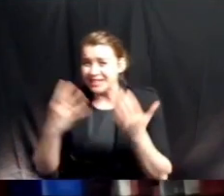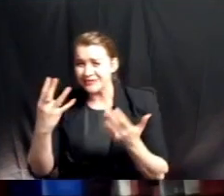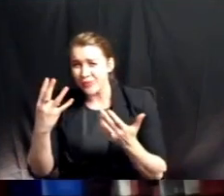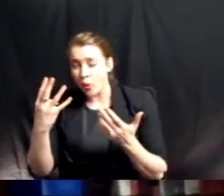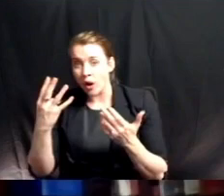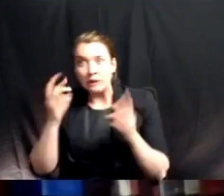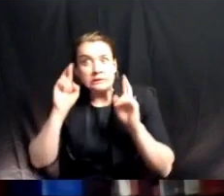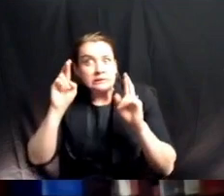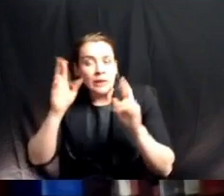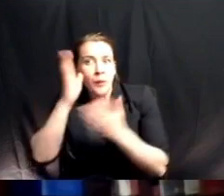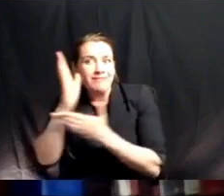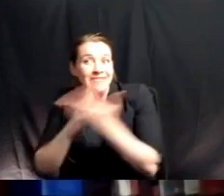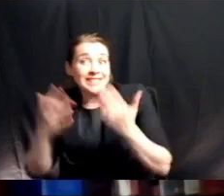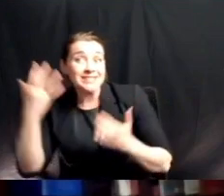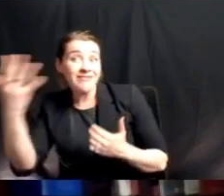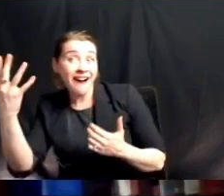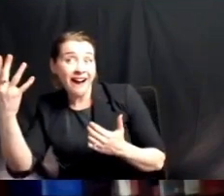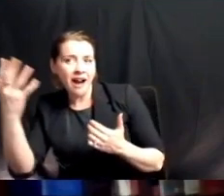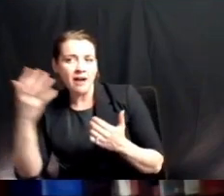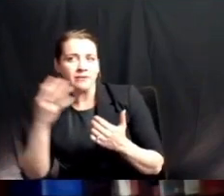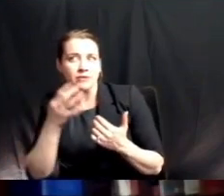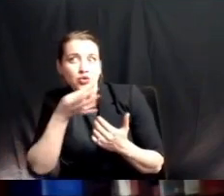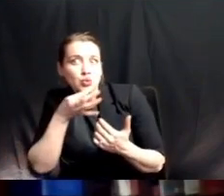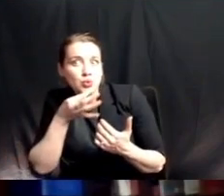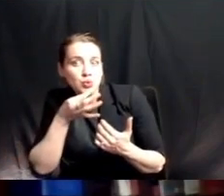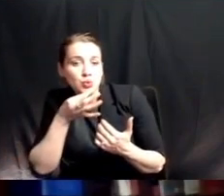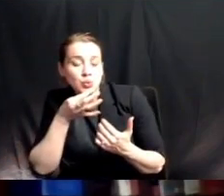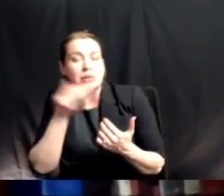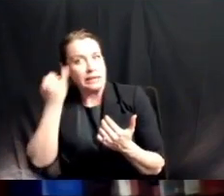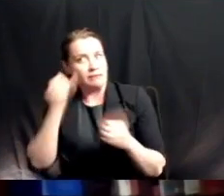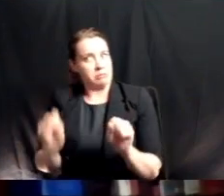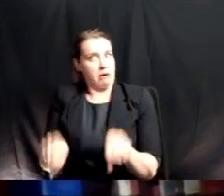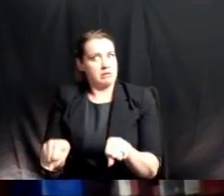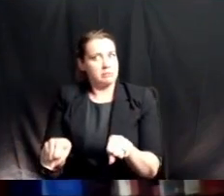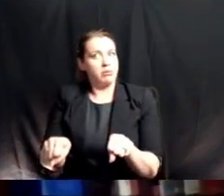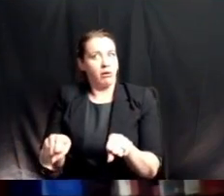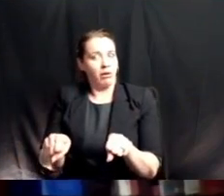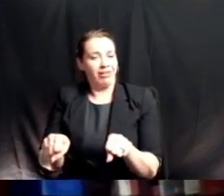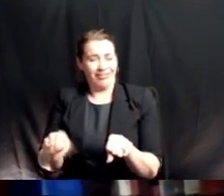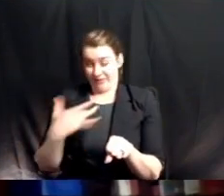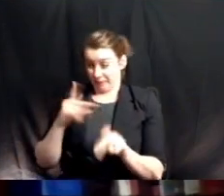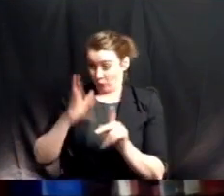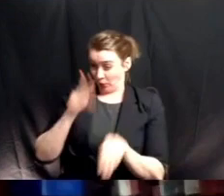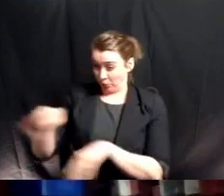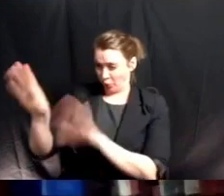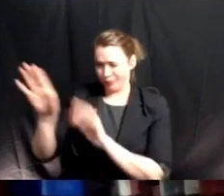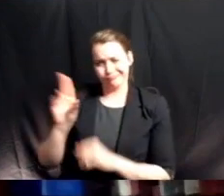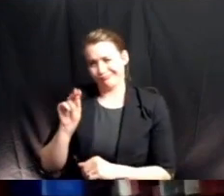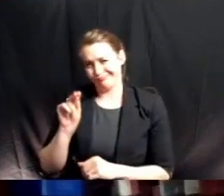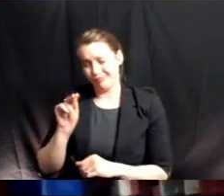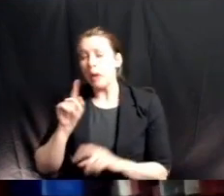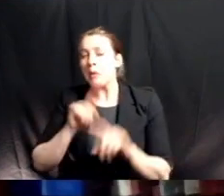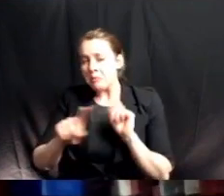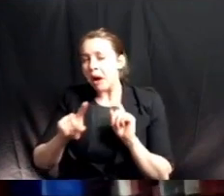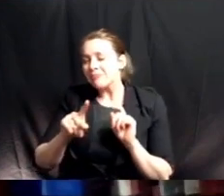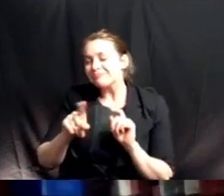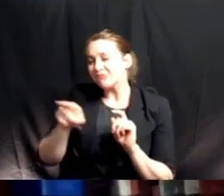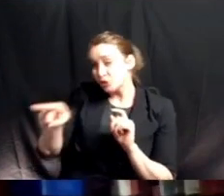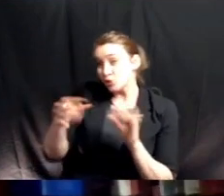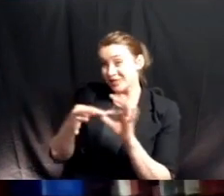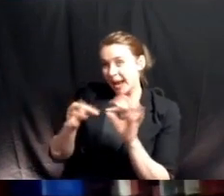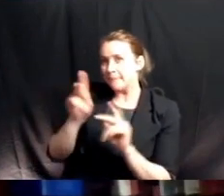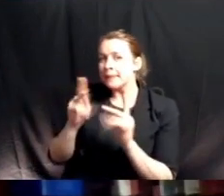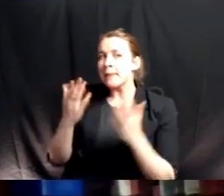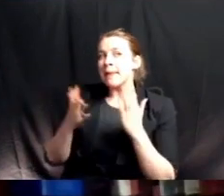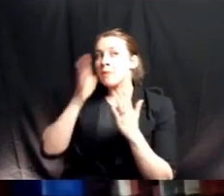phase 5 relatively quickly if we can. But I do think there's a trend in the direction that you're describing. I just think it may be for other